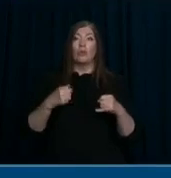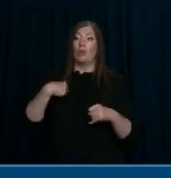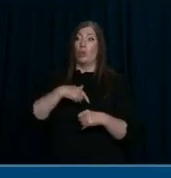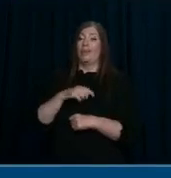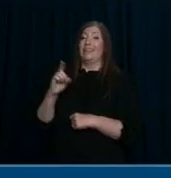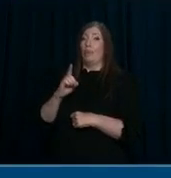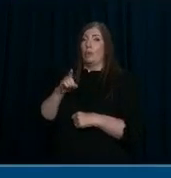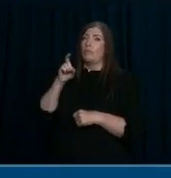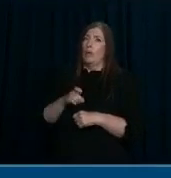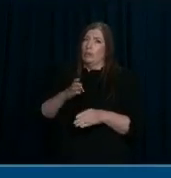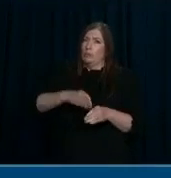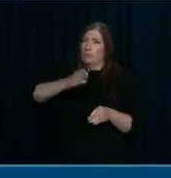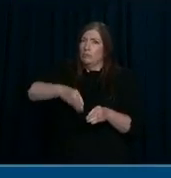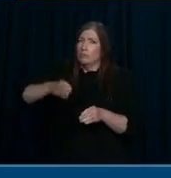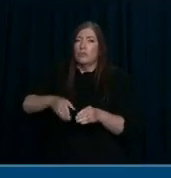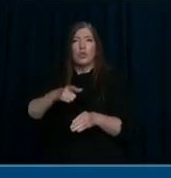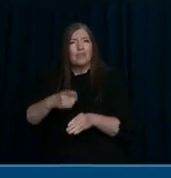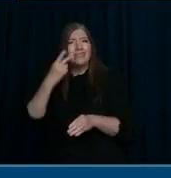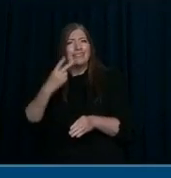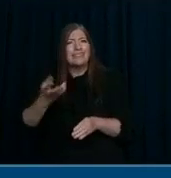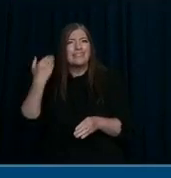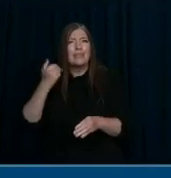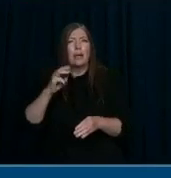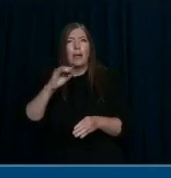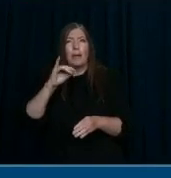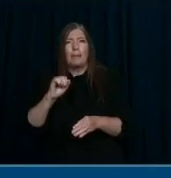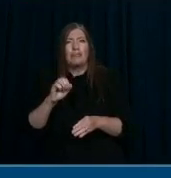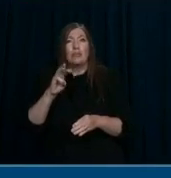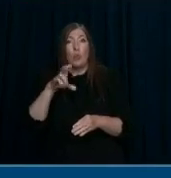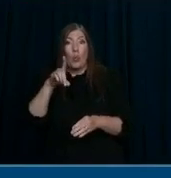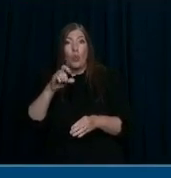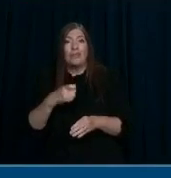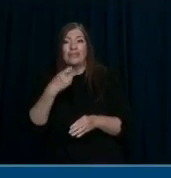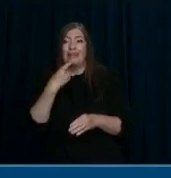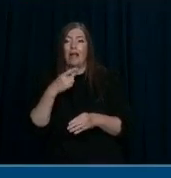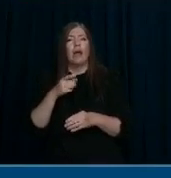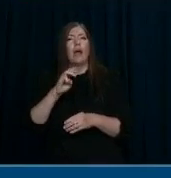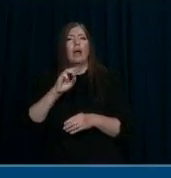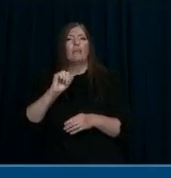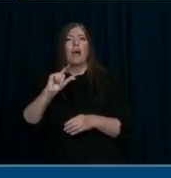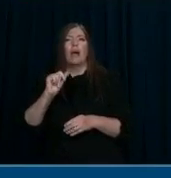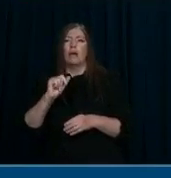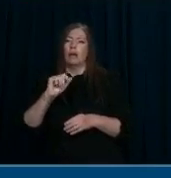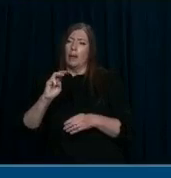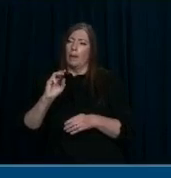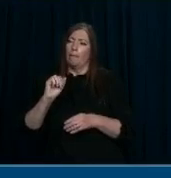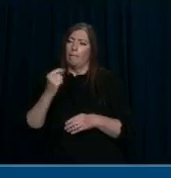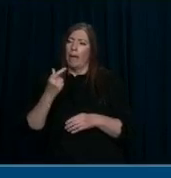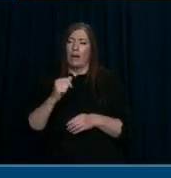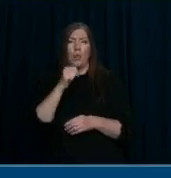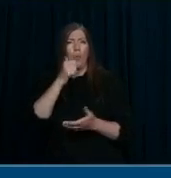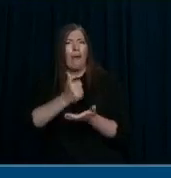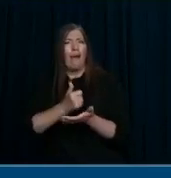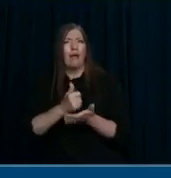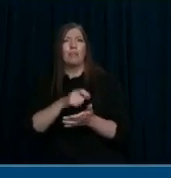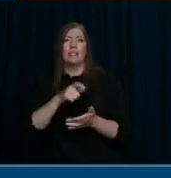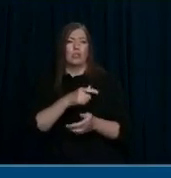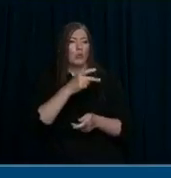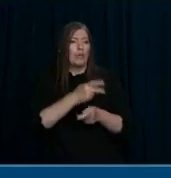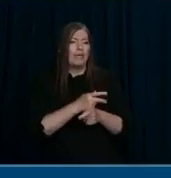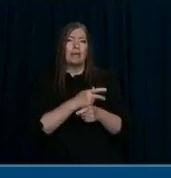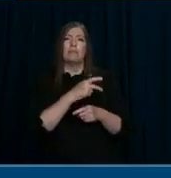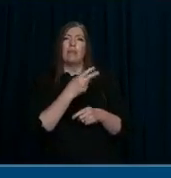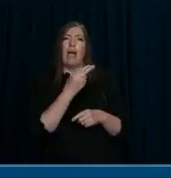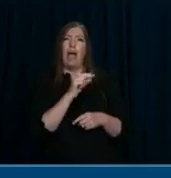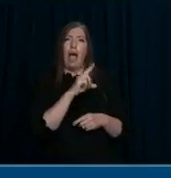we've seen, as Ms. Woods said, the MAGAs are not going to help us. So we need to keep the White House, we need to keep the Senate, we need to win this seat and flip the